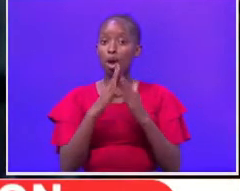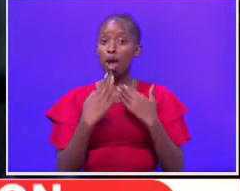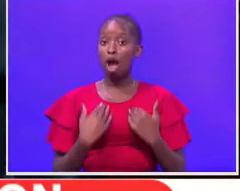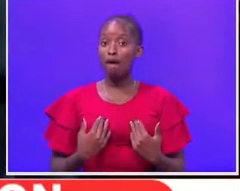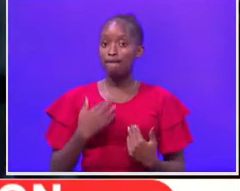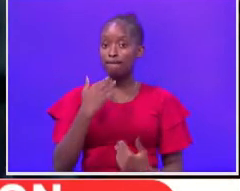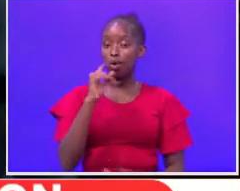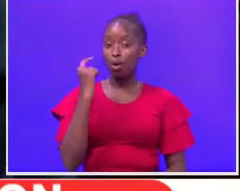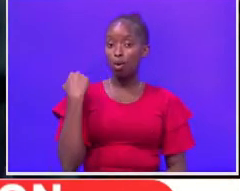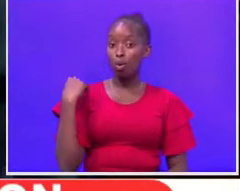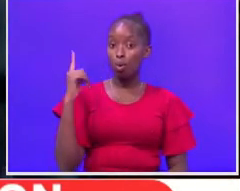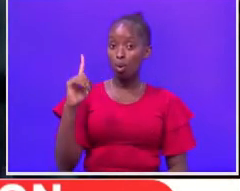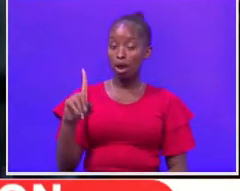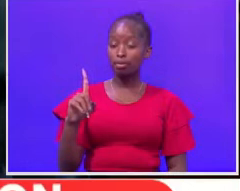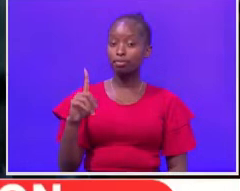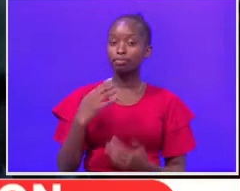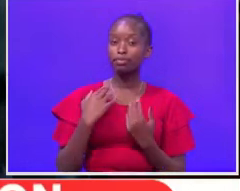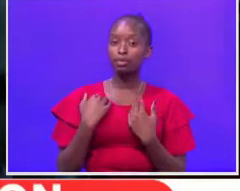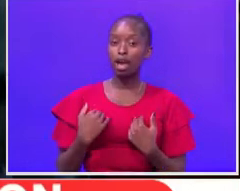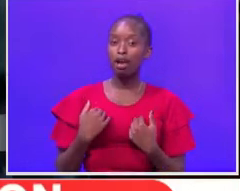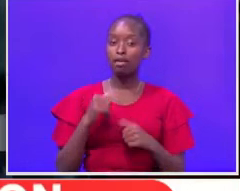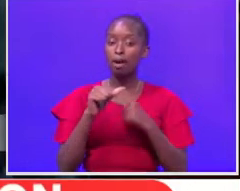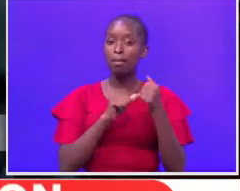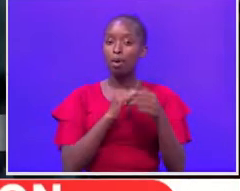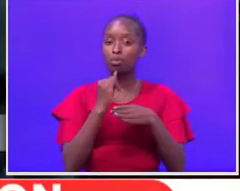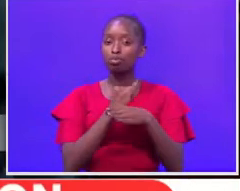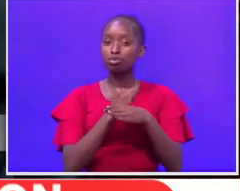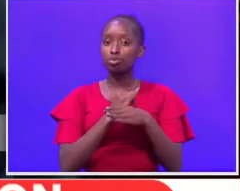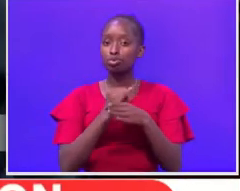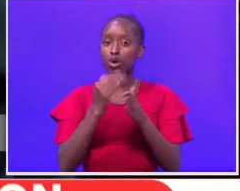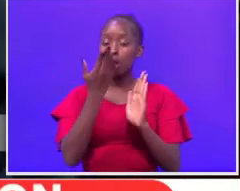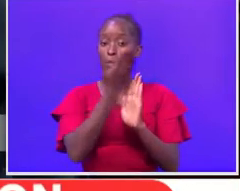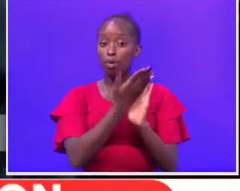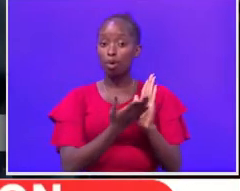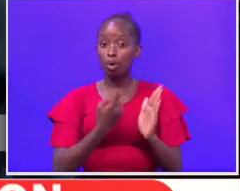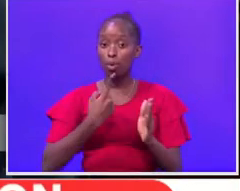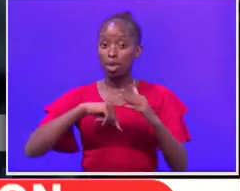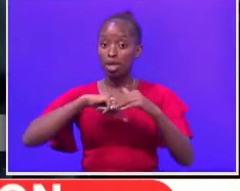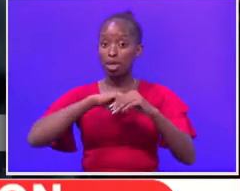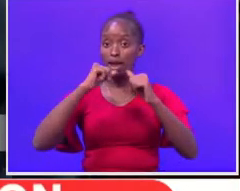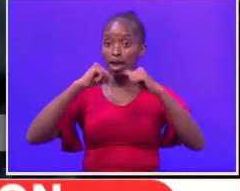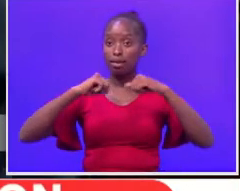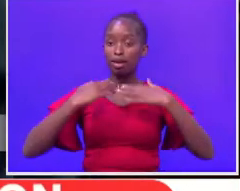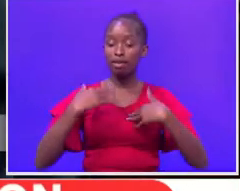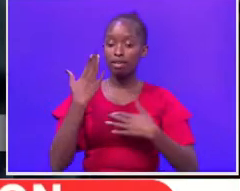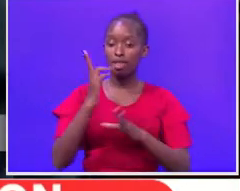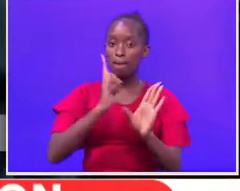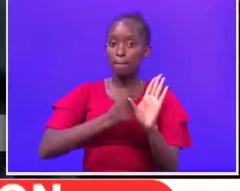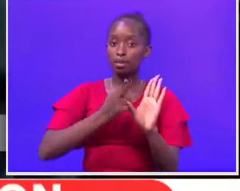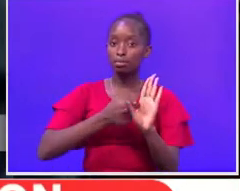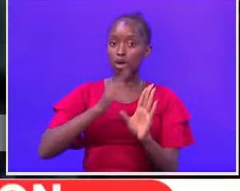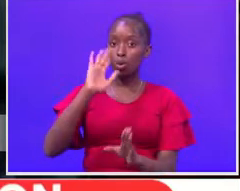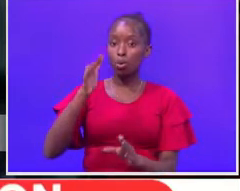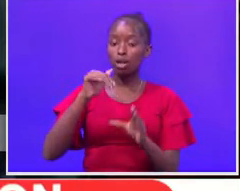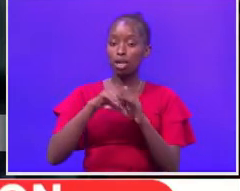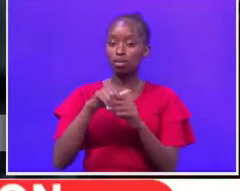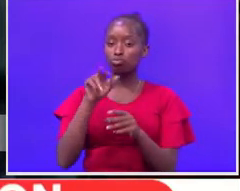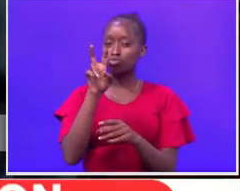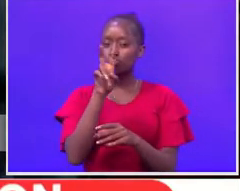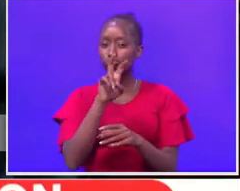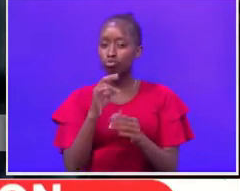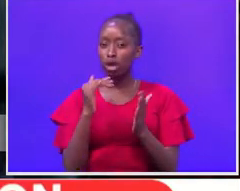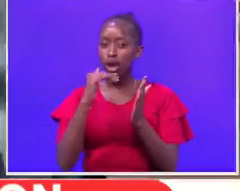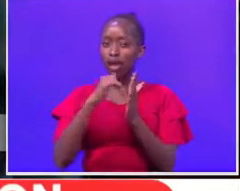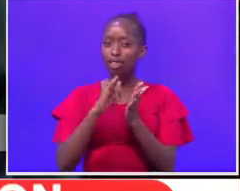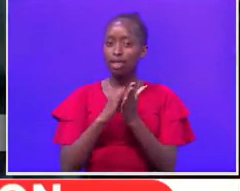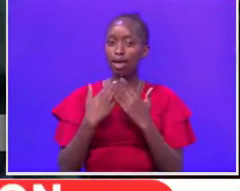the internship program. So we have agreed that they are going to participate in the review of the internship